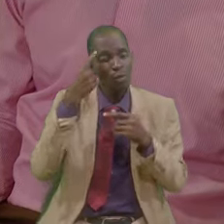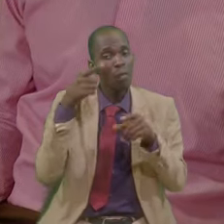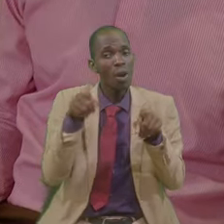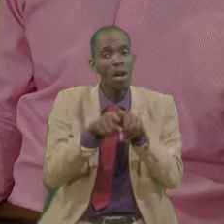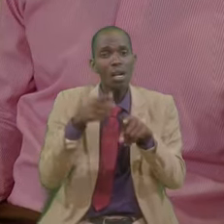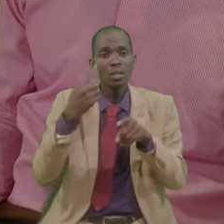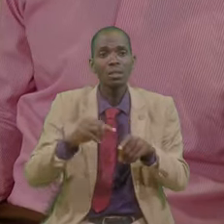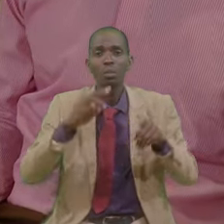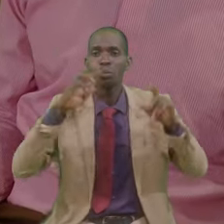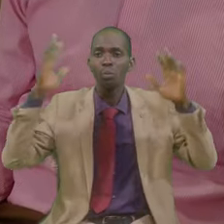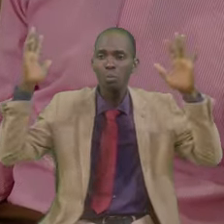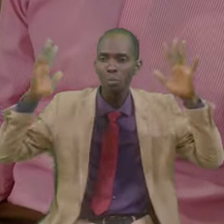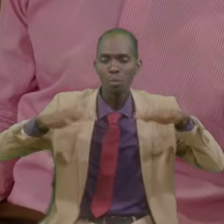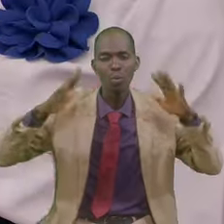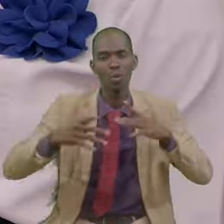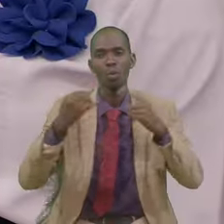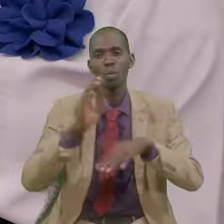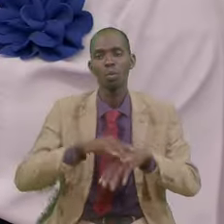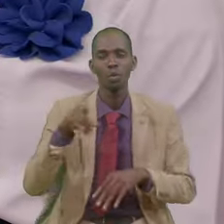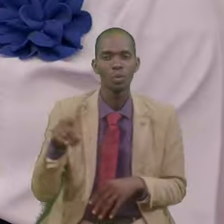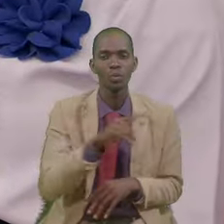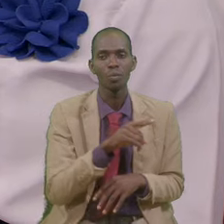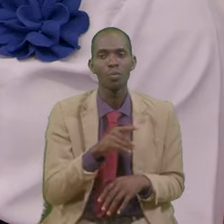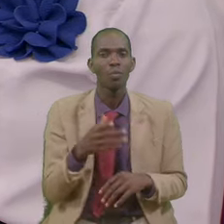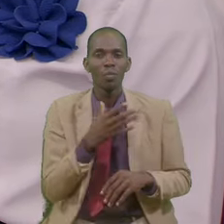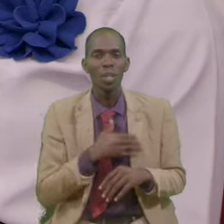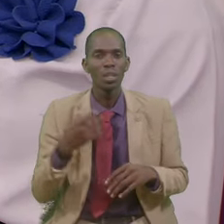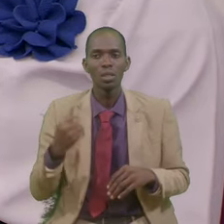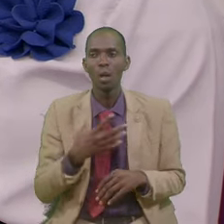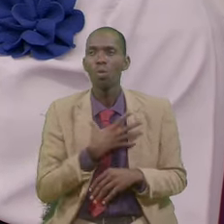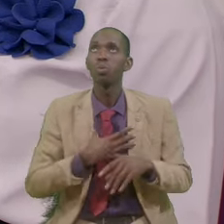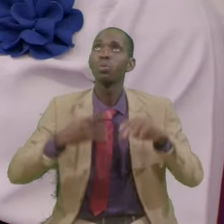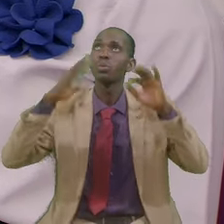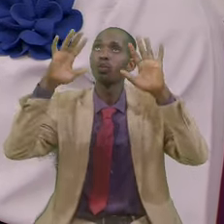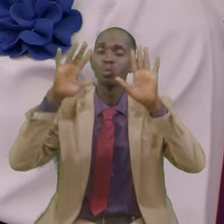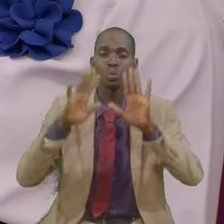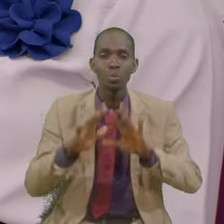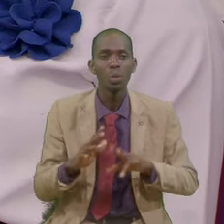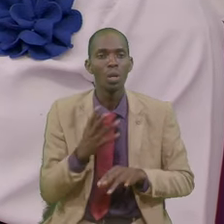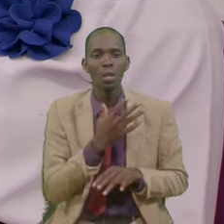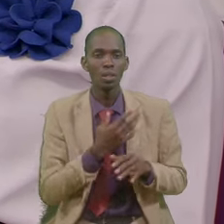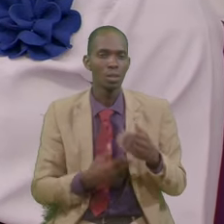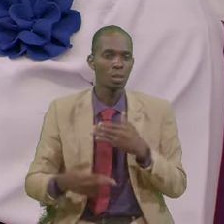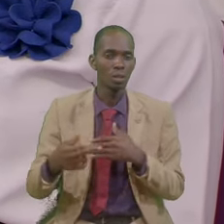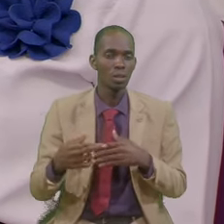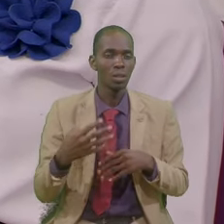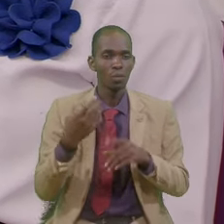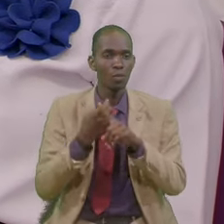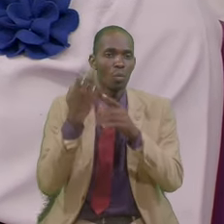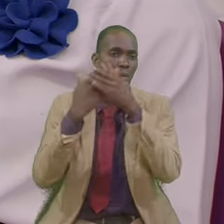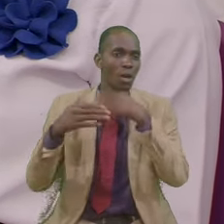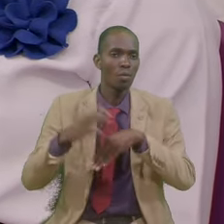rain cometh down, coming upon you, and the snow from heaven, and returneth not hither,